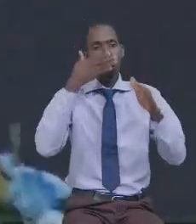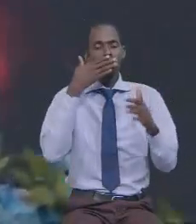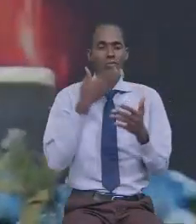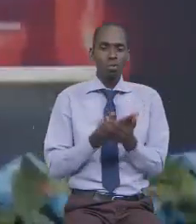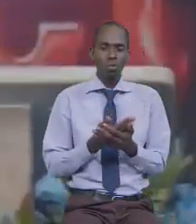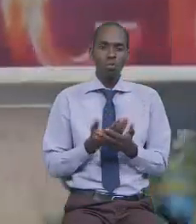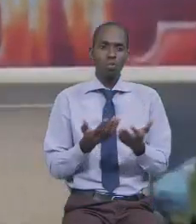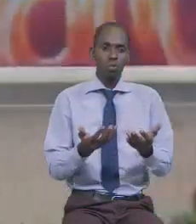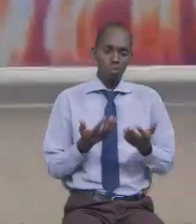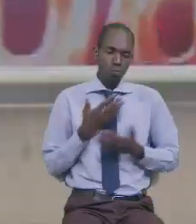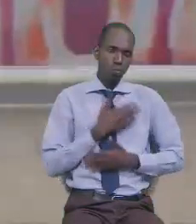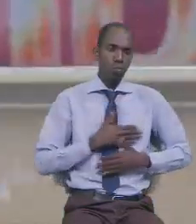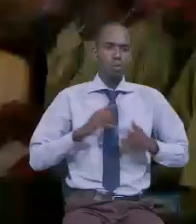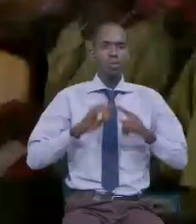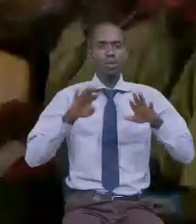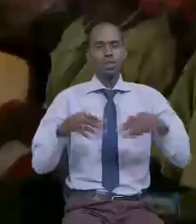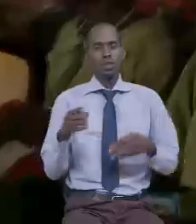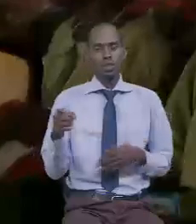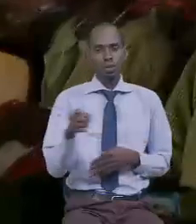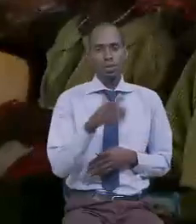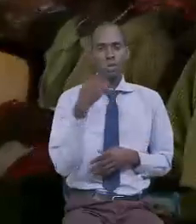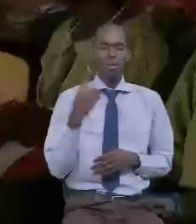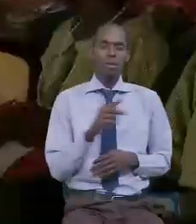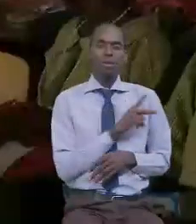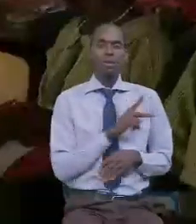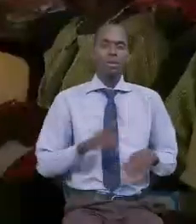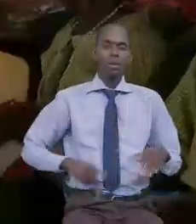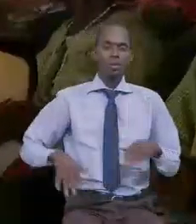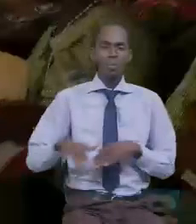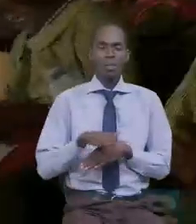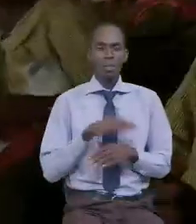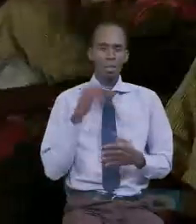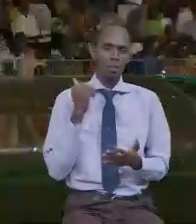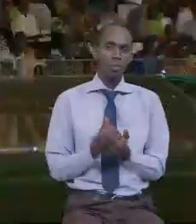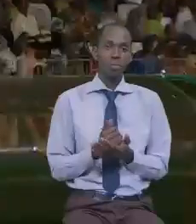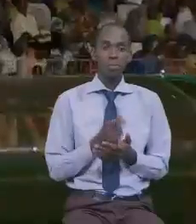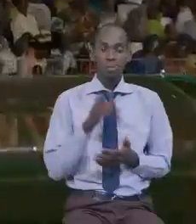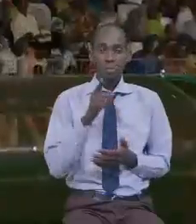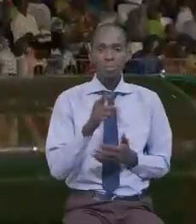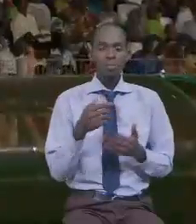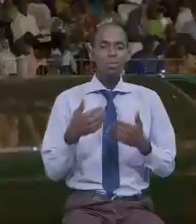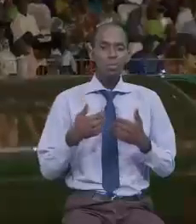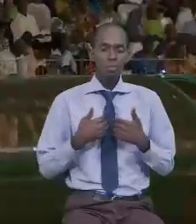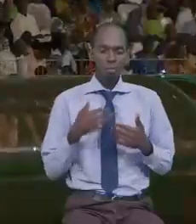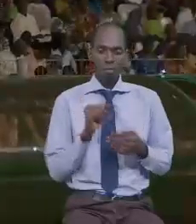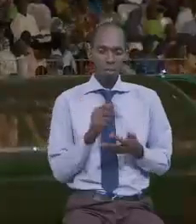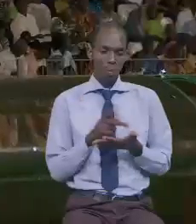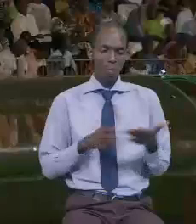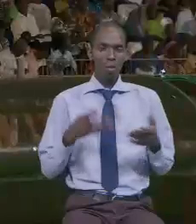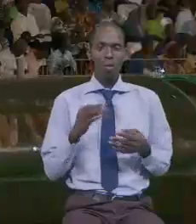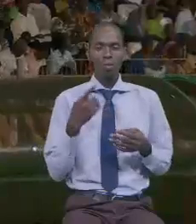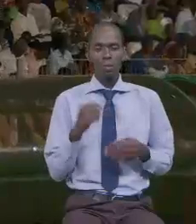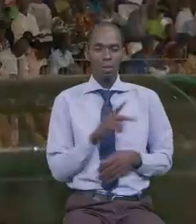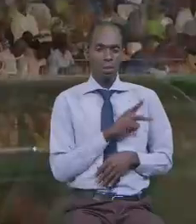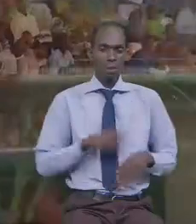the kingdom. To give you the kingdom. You have a portion of the kingdom. I